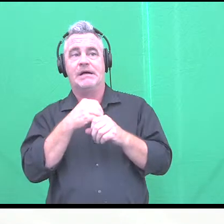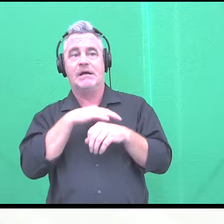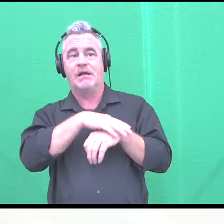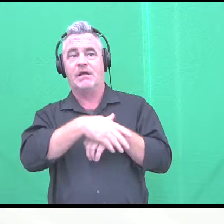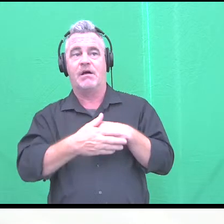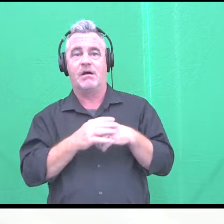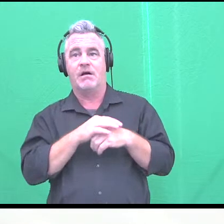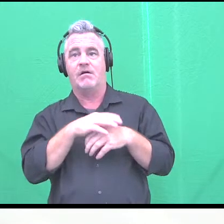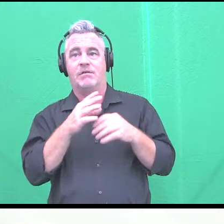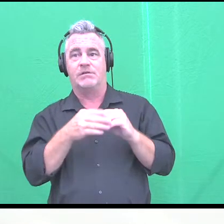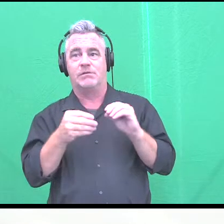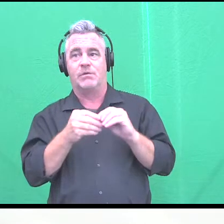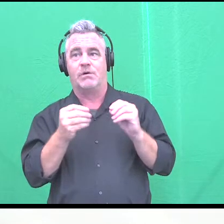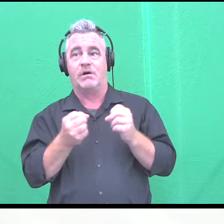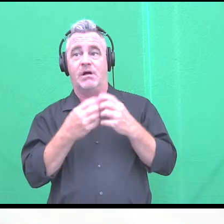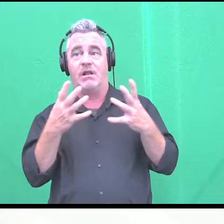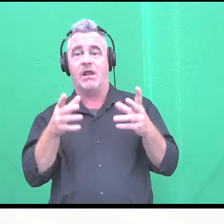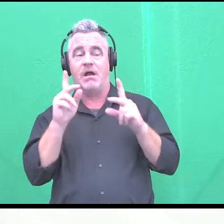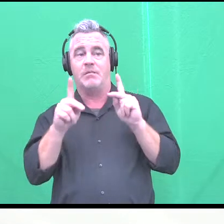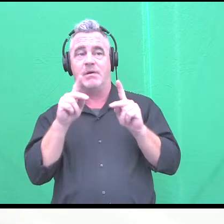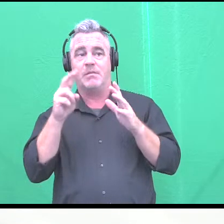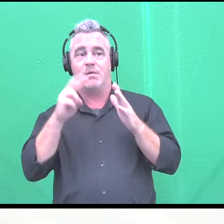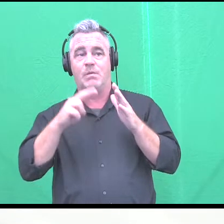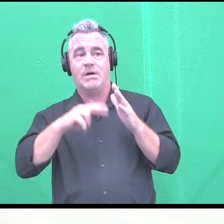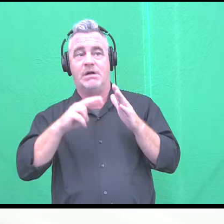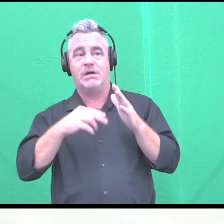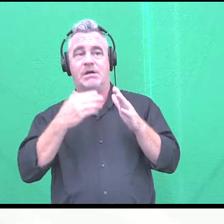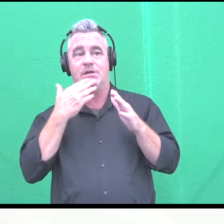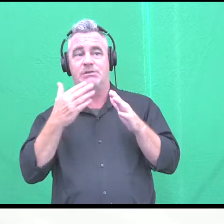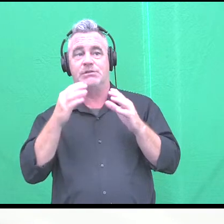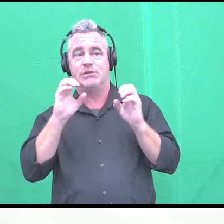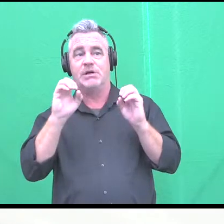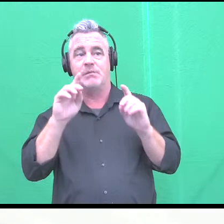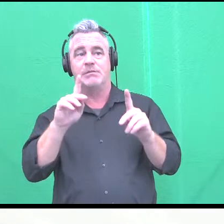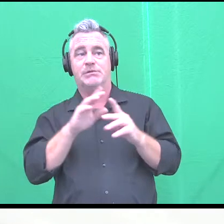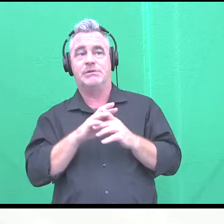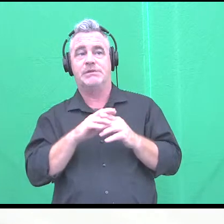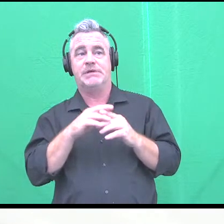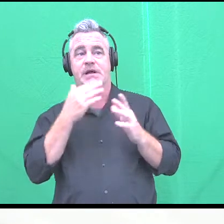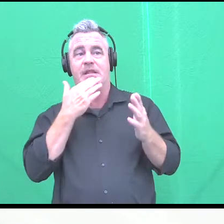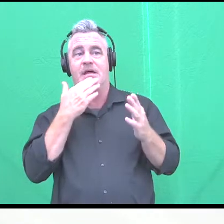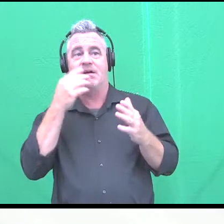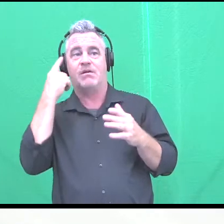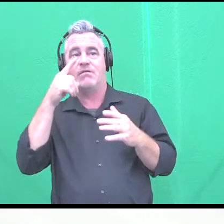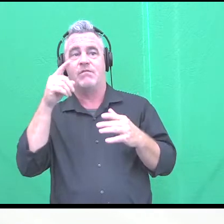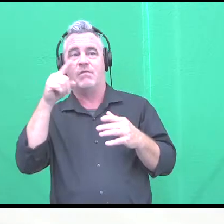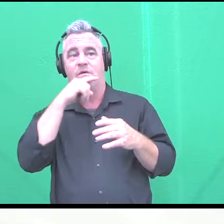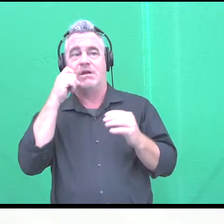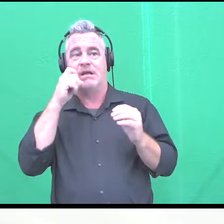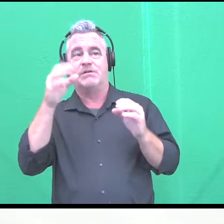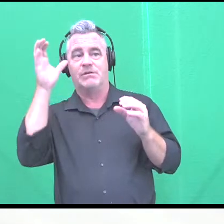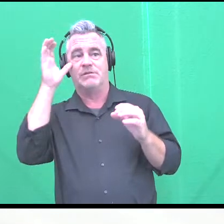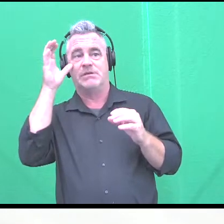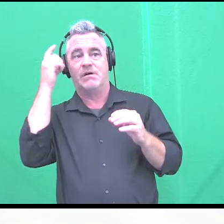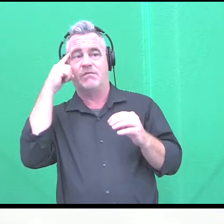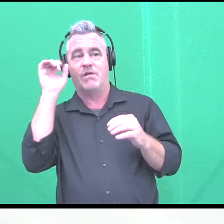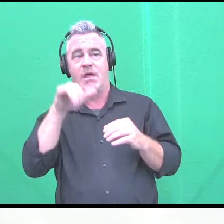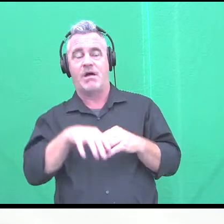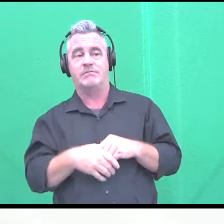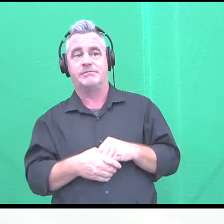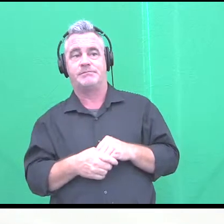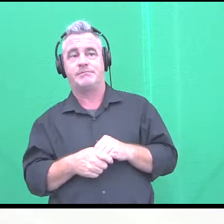it. So it's a really great opportunity, and thank you to the Desert Sun for that.